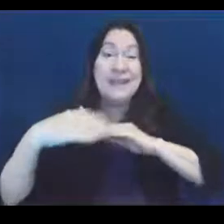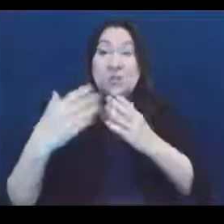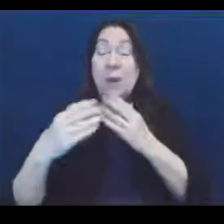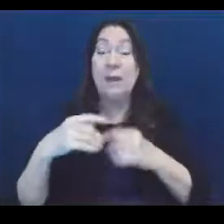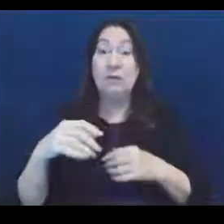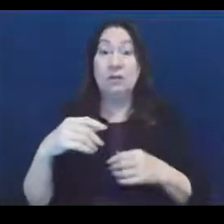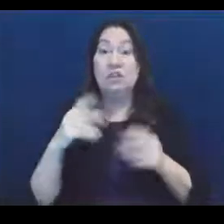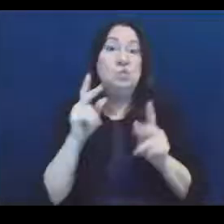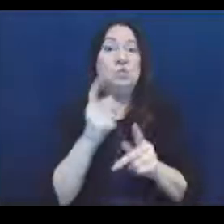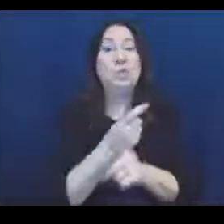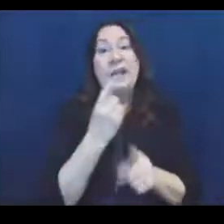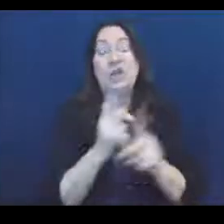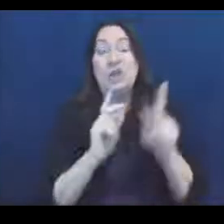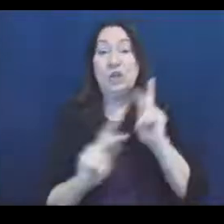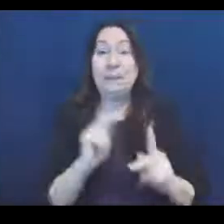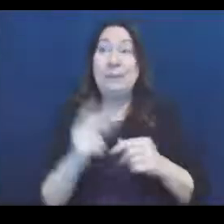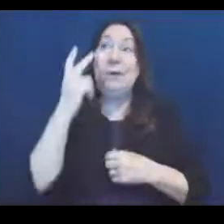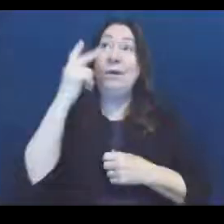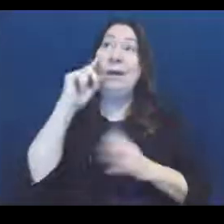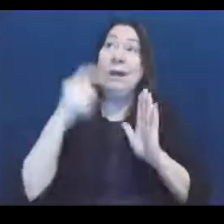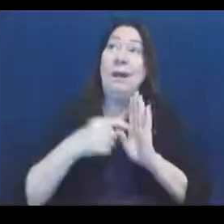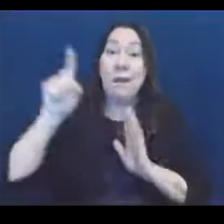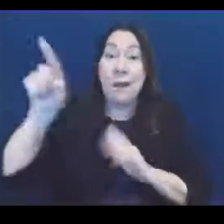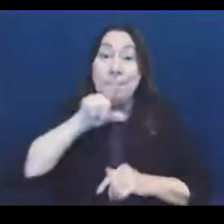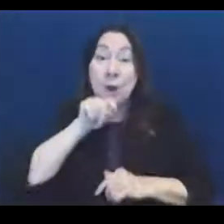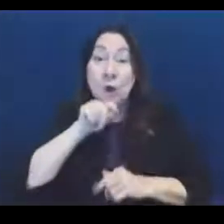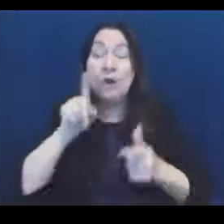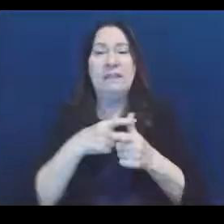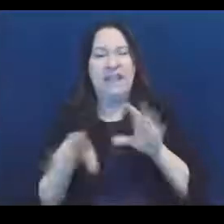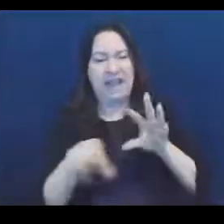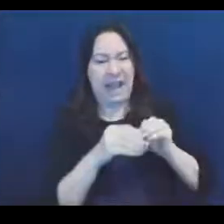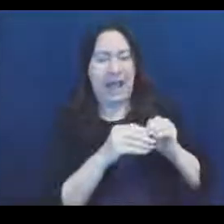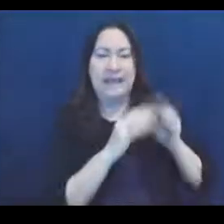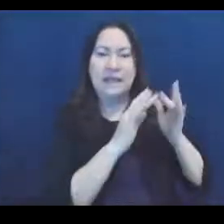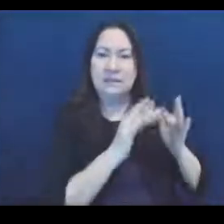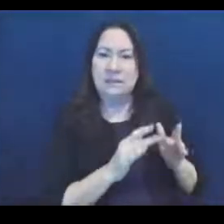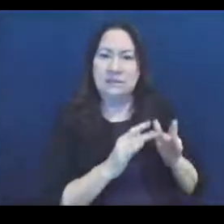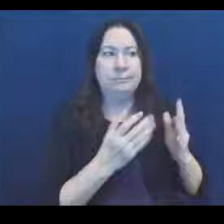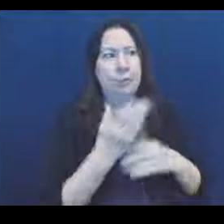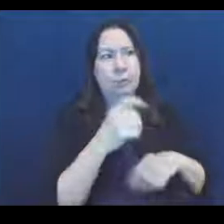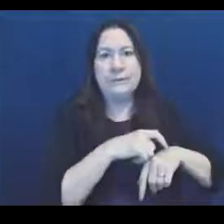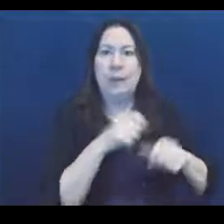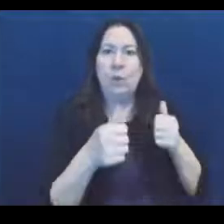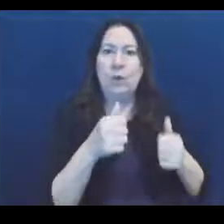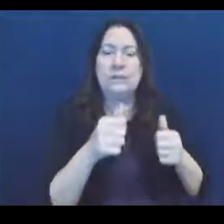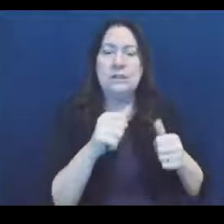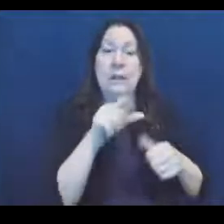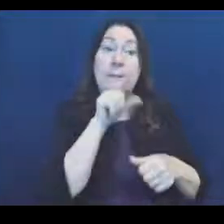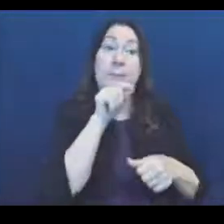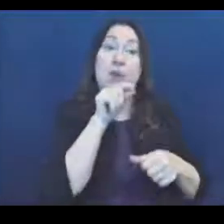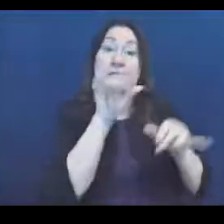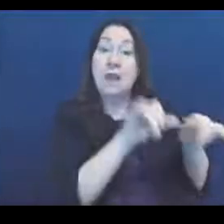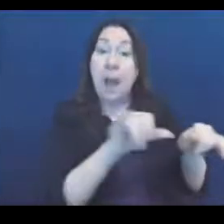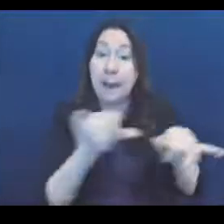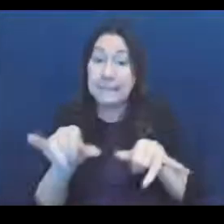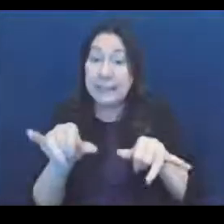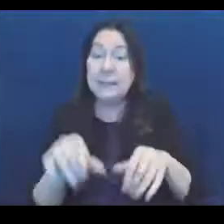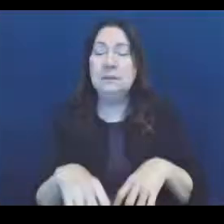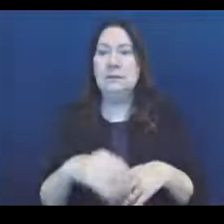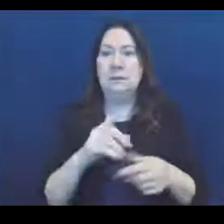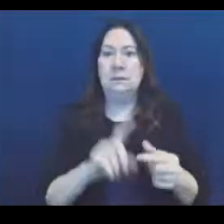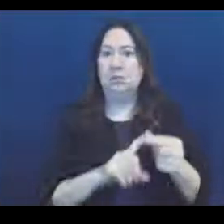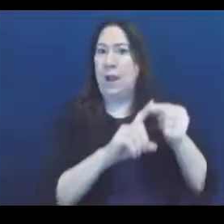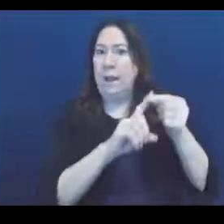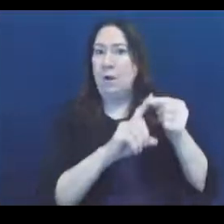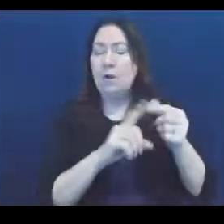a database of this, which helps researchers to determine over spans of time what birds are common in areas, what birds are uncommon, and they can